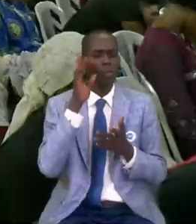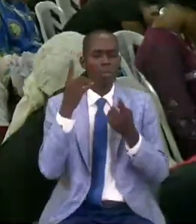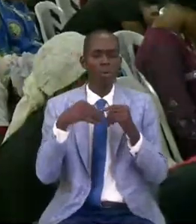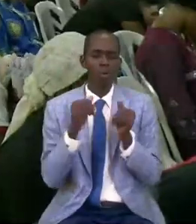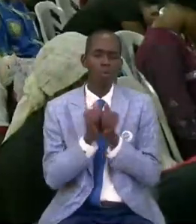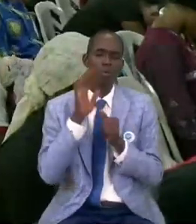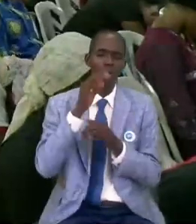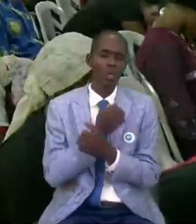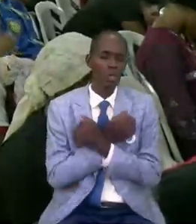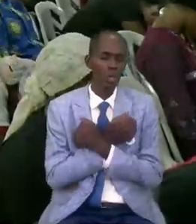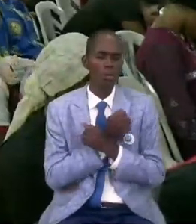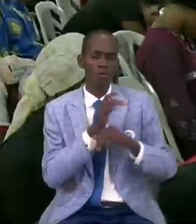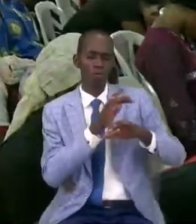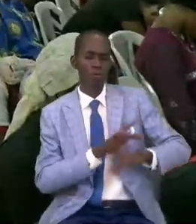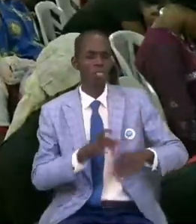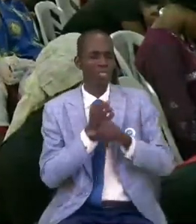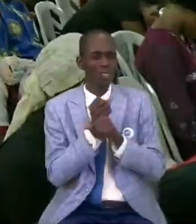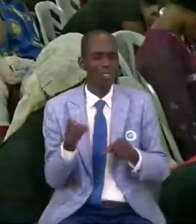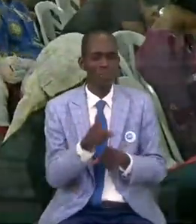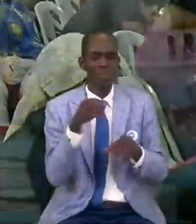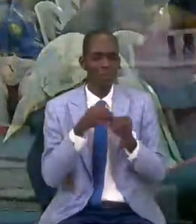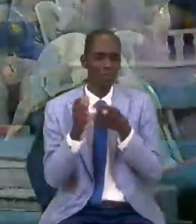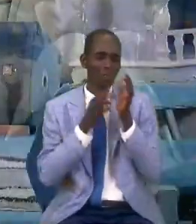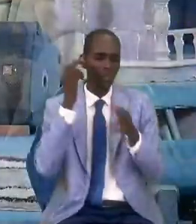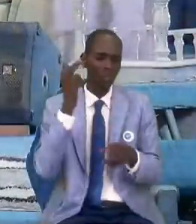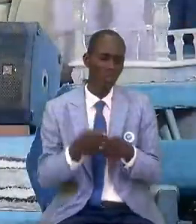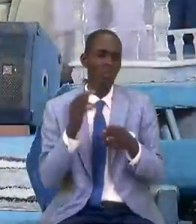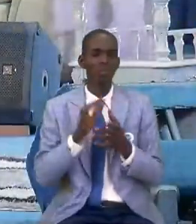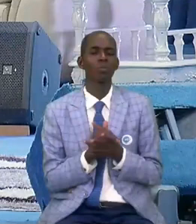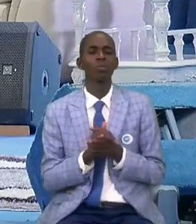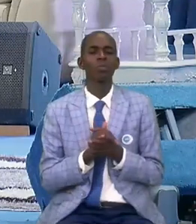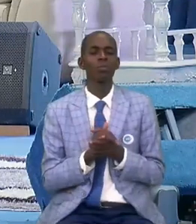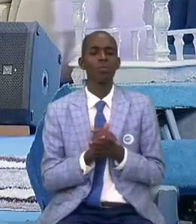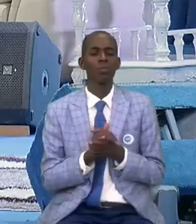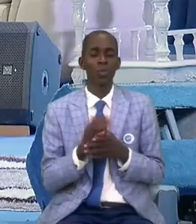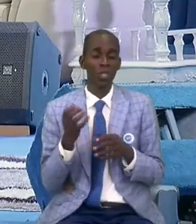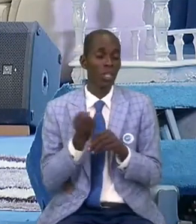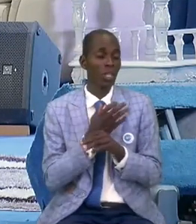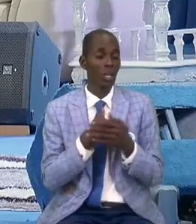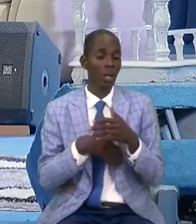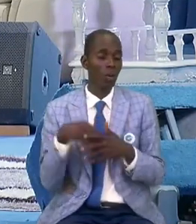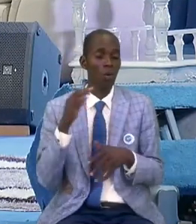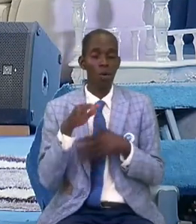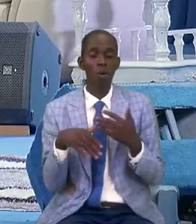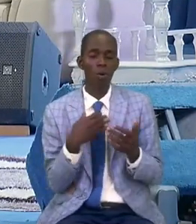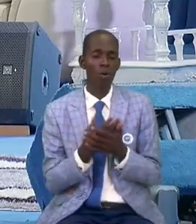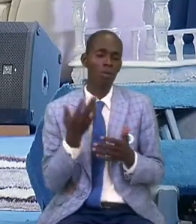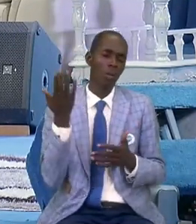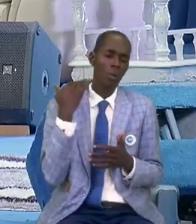name. Wipe away all their past sins, and wipe away all the woe and the woefulness,